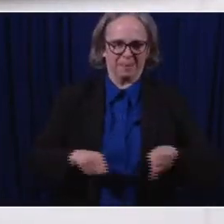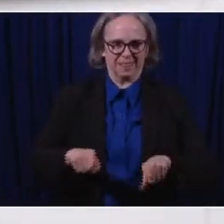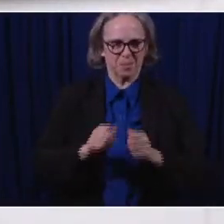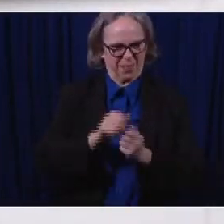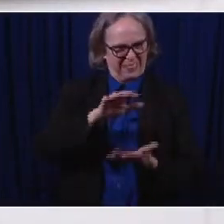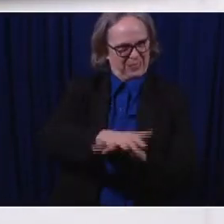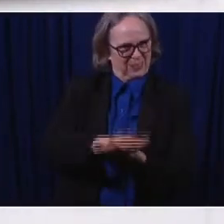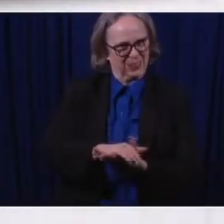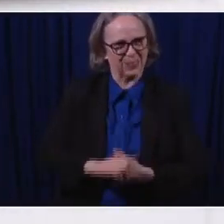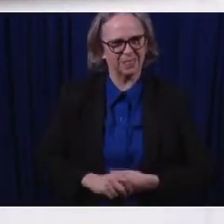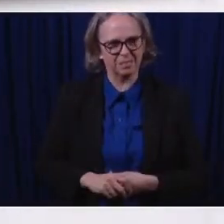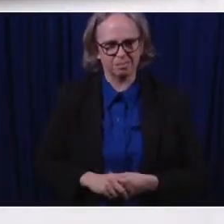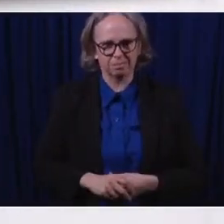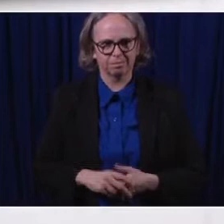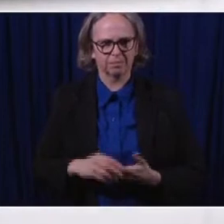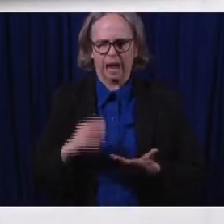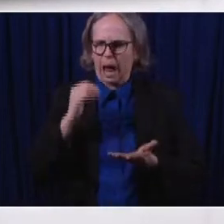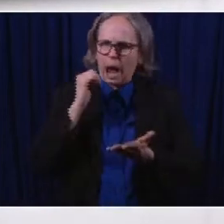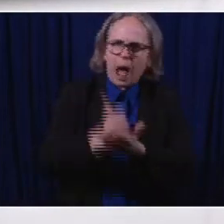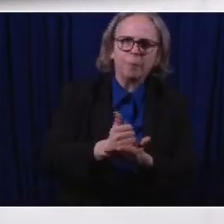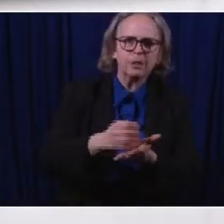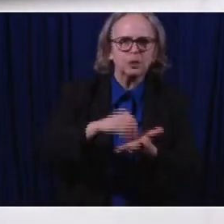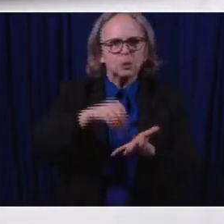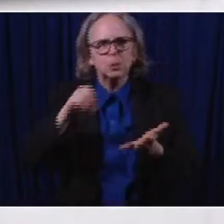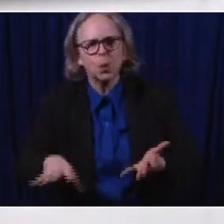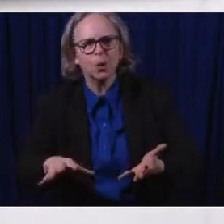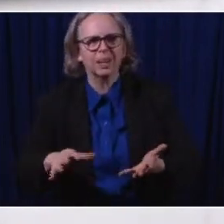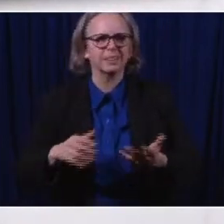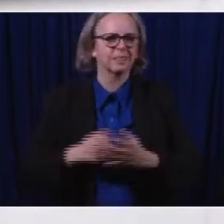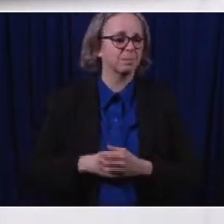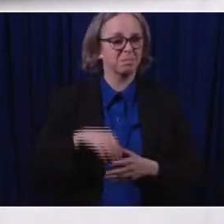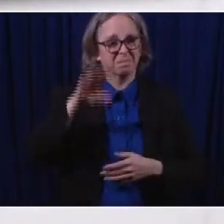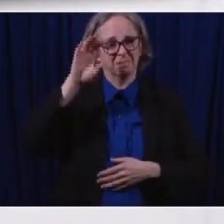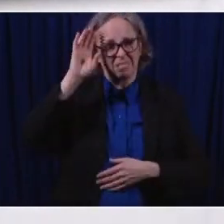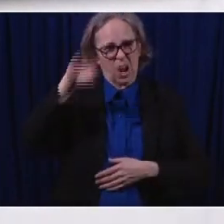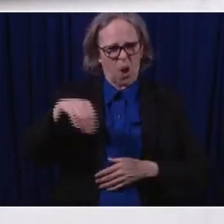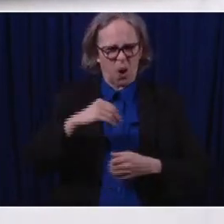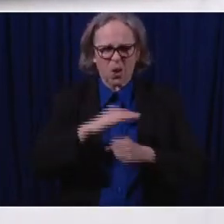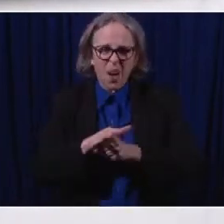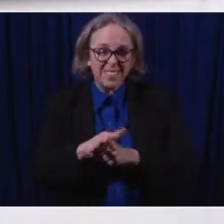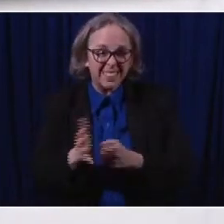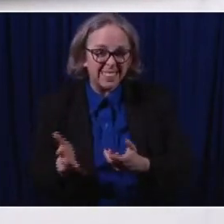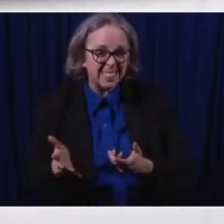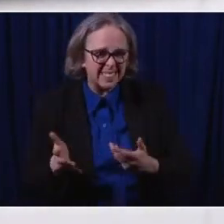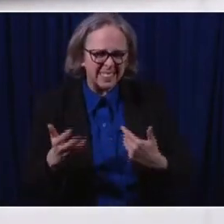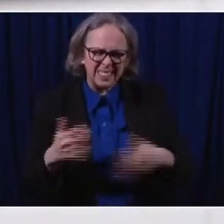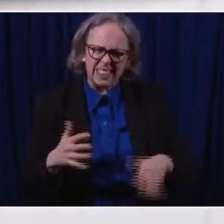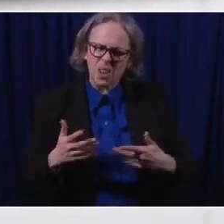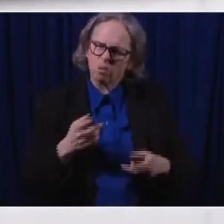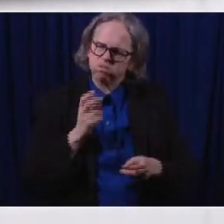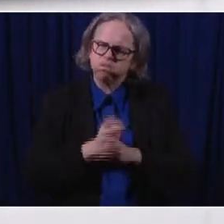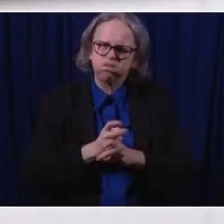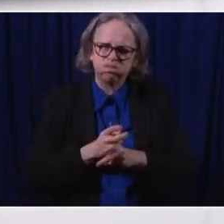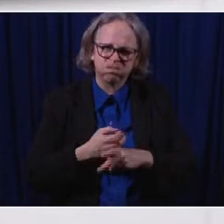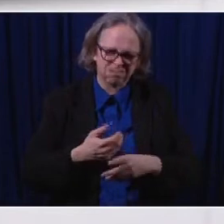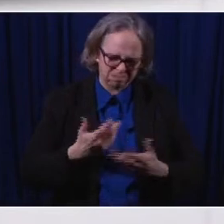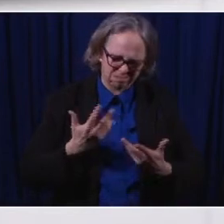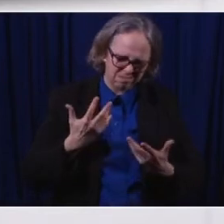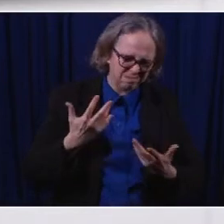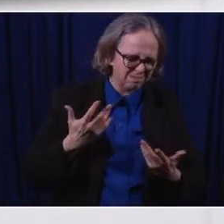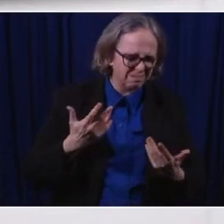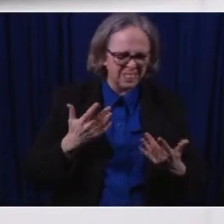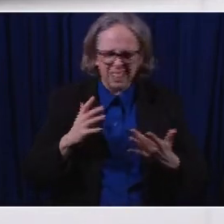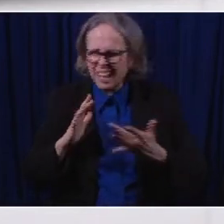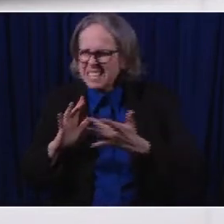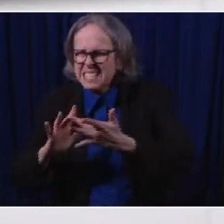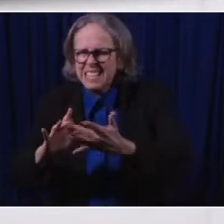serving students, and we know that during COVID, it's been especially hard for them to be able to reach these students in